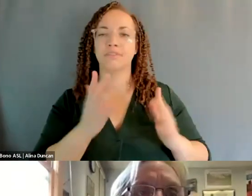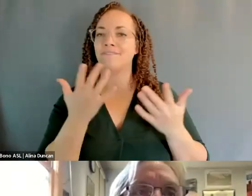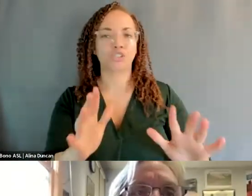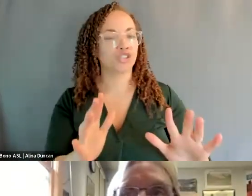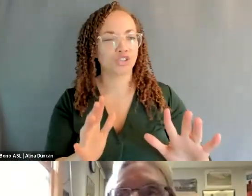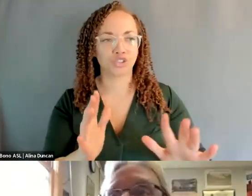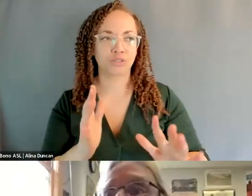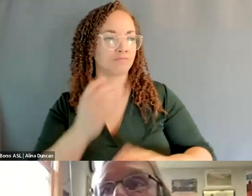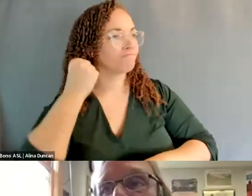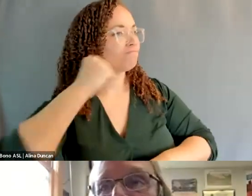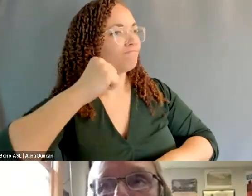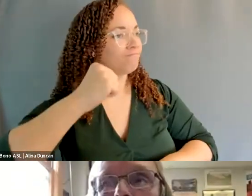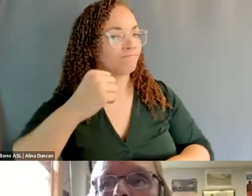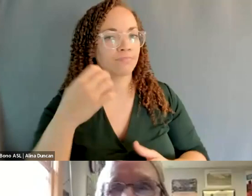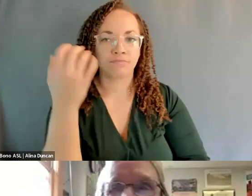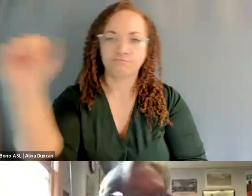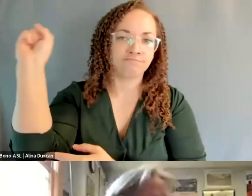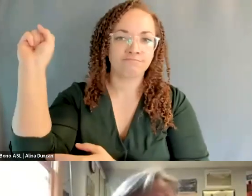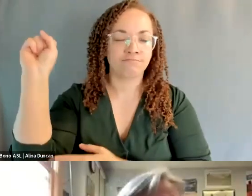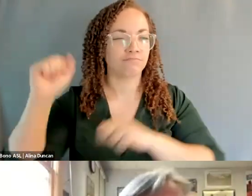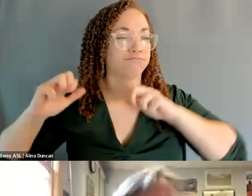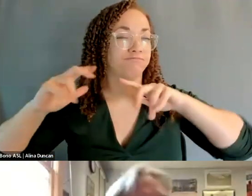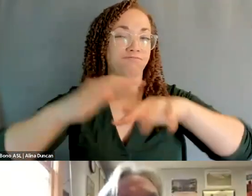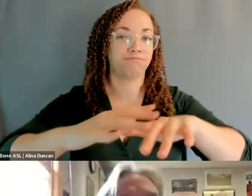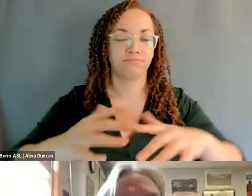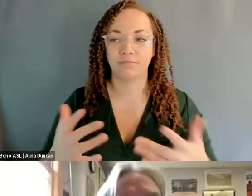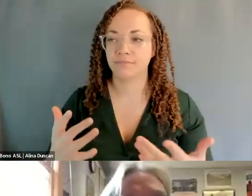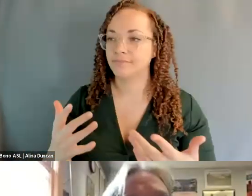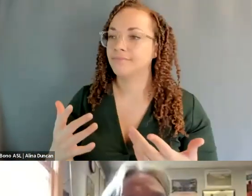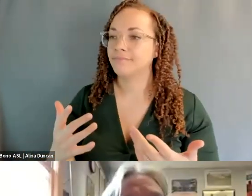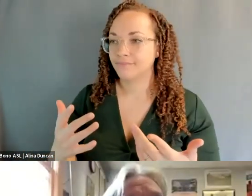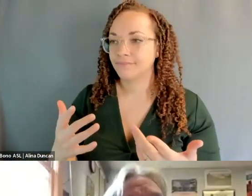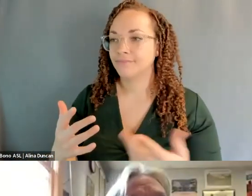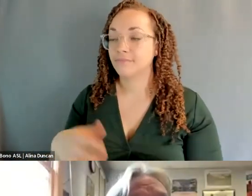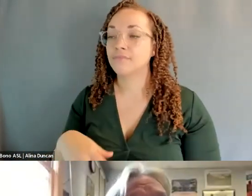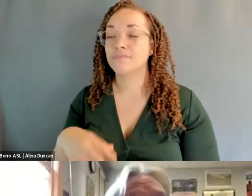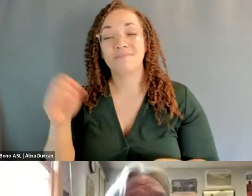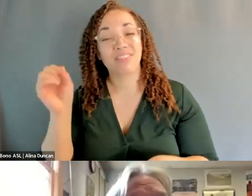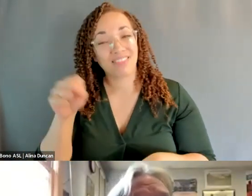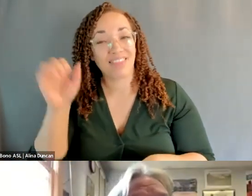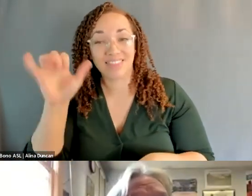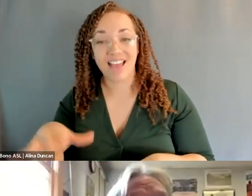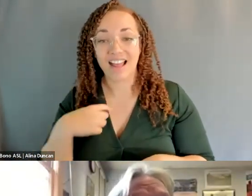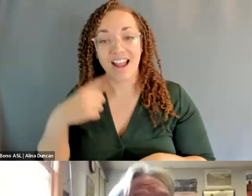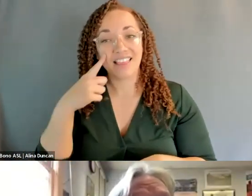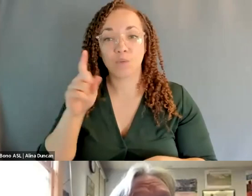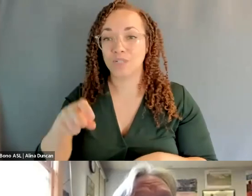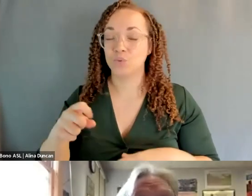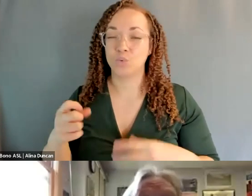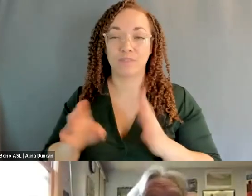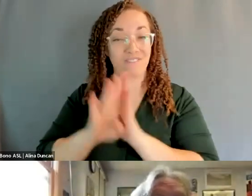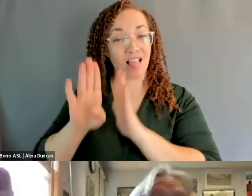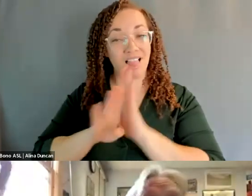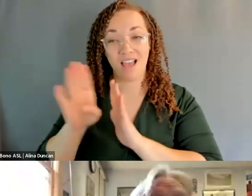Right. Yeah, that's where we need to really build our base, our organizing base, as opposed to